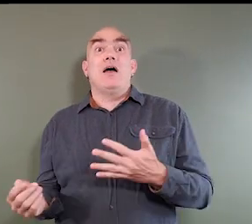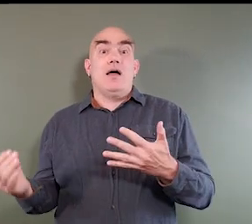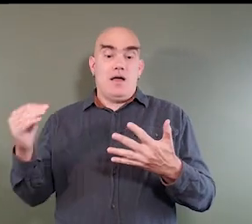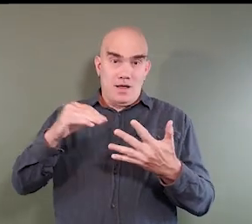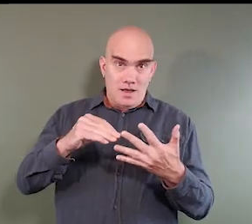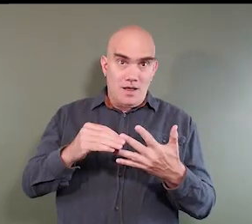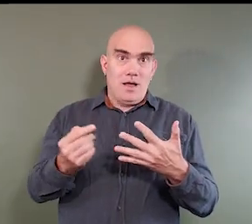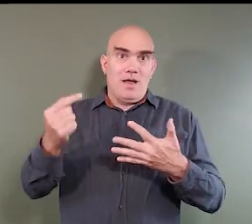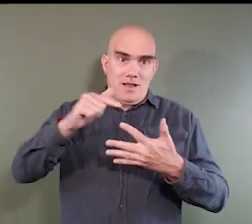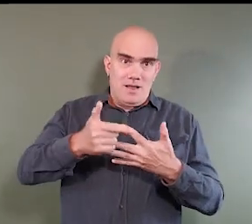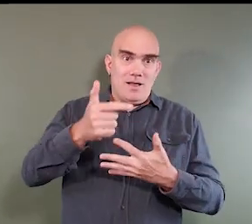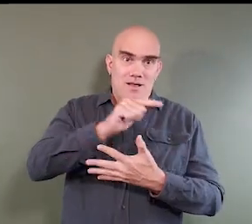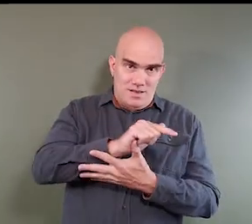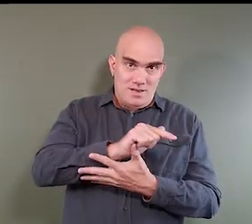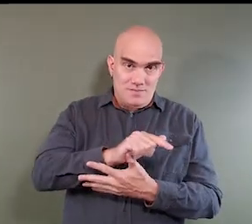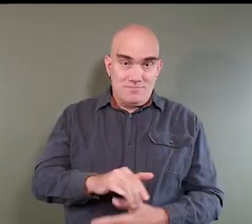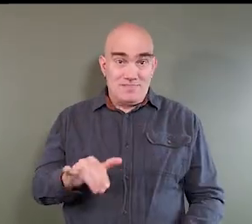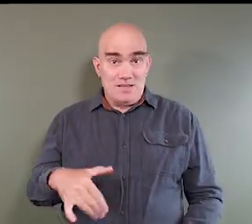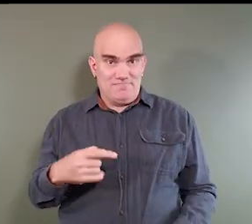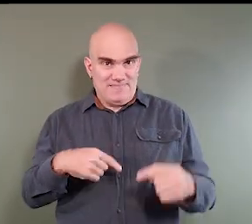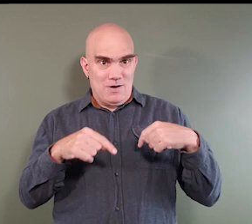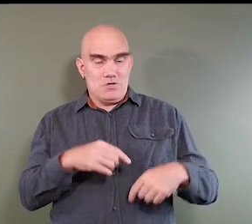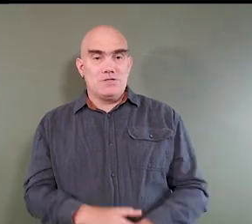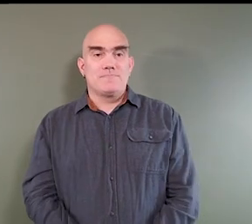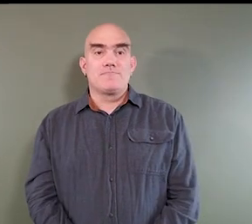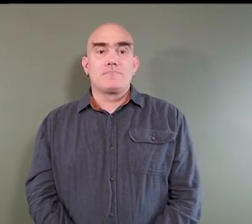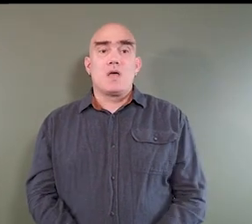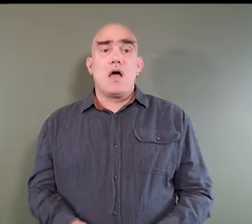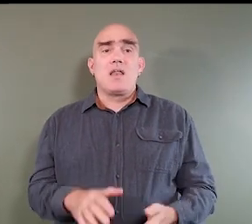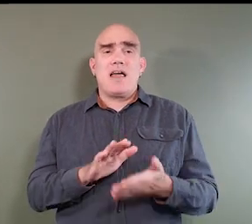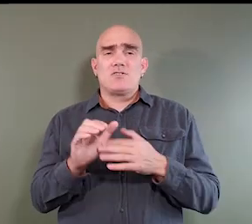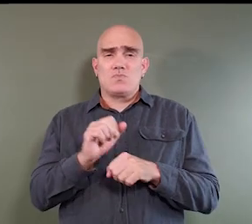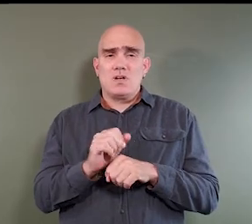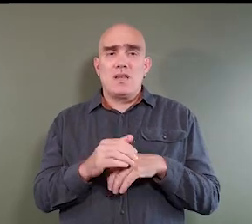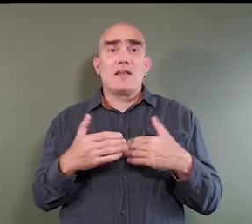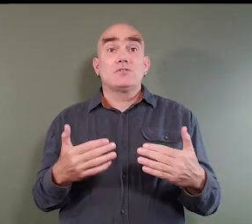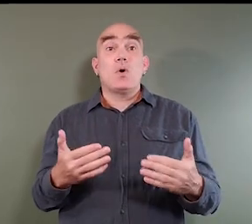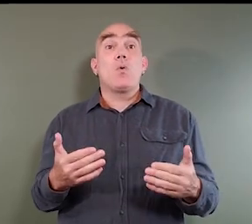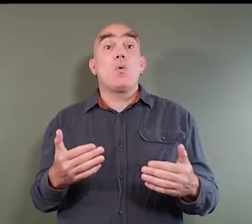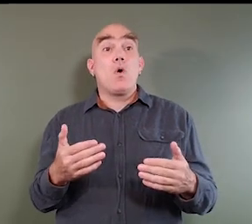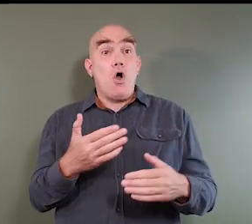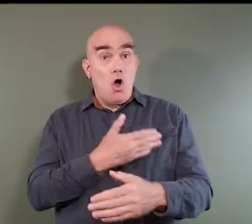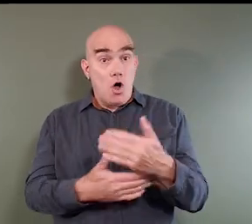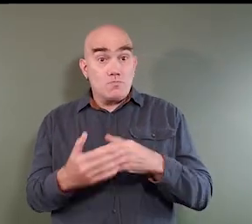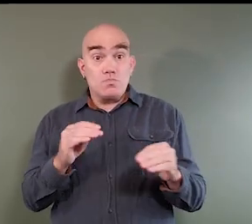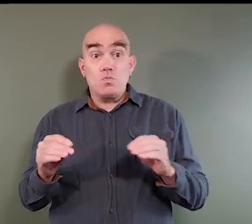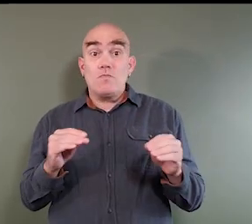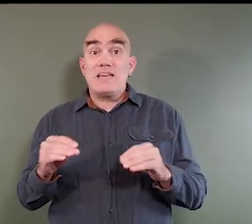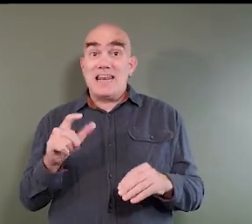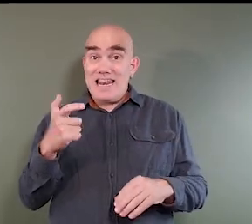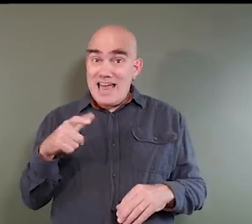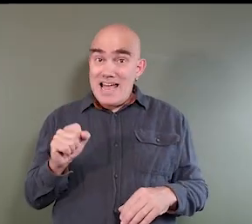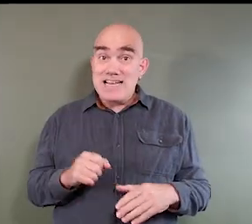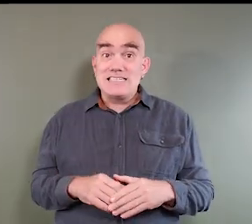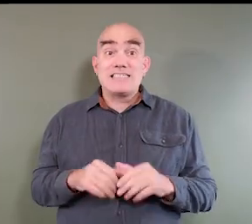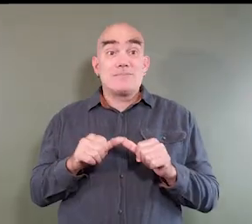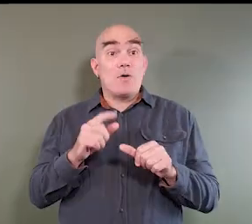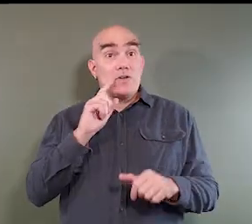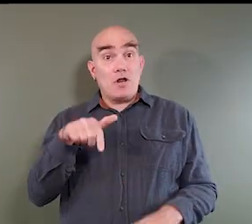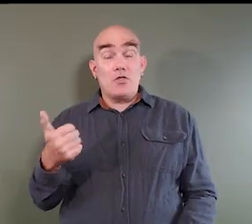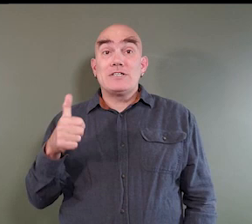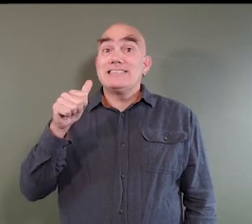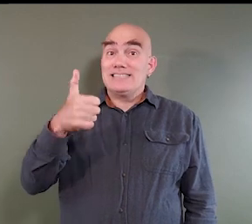to the first movement that we did. Nice work, let's go, arms moving, legs up, David, let's go for another